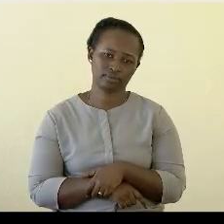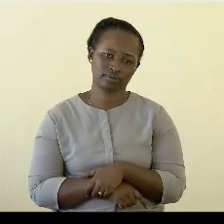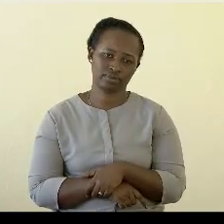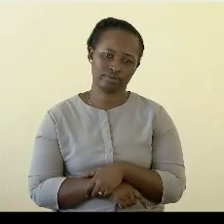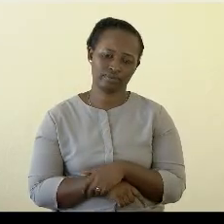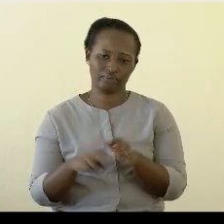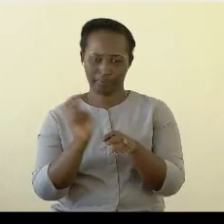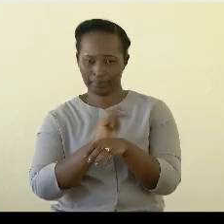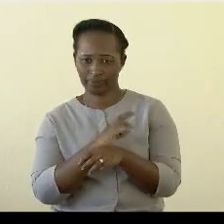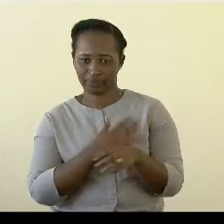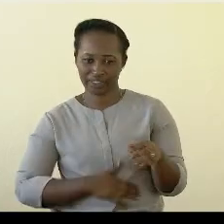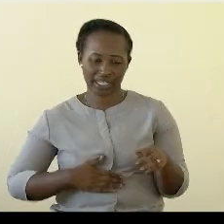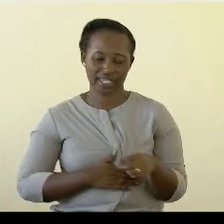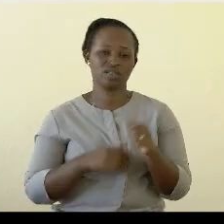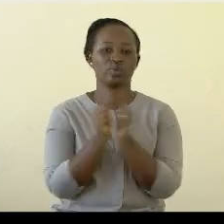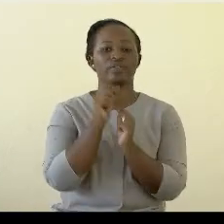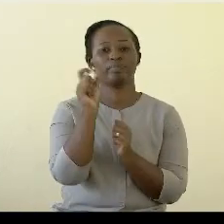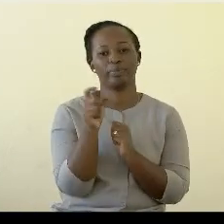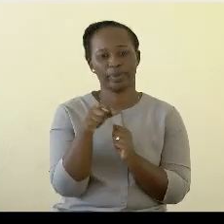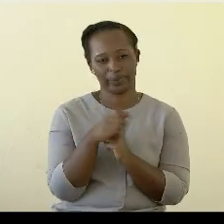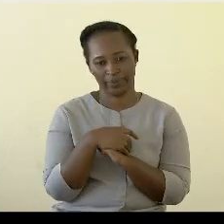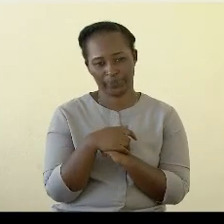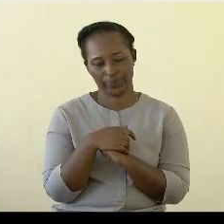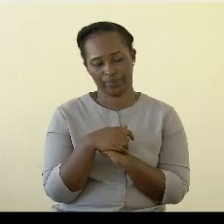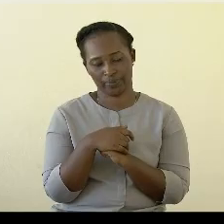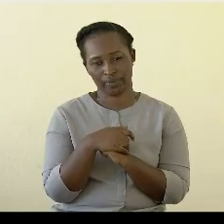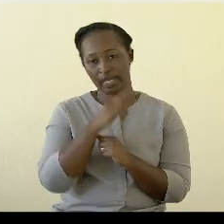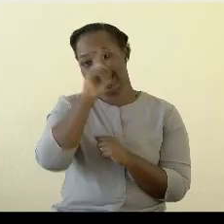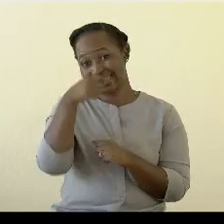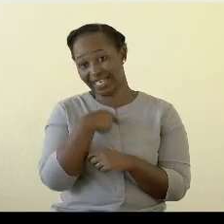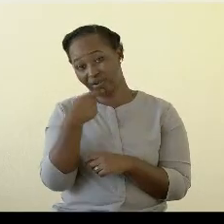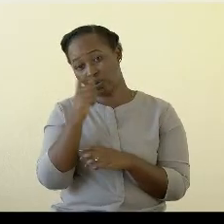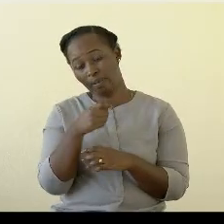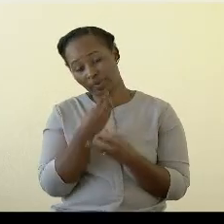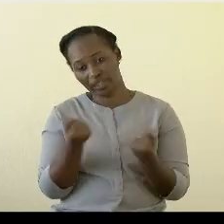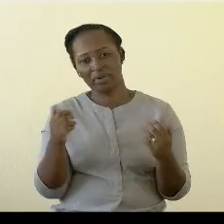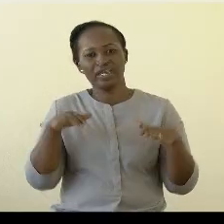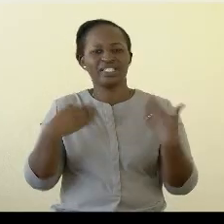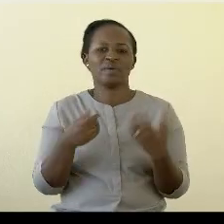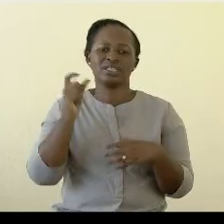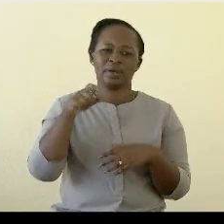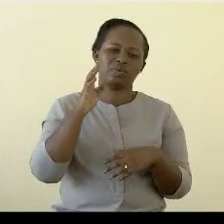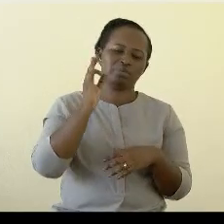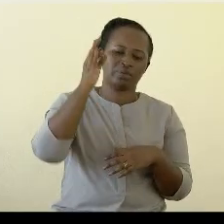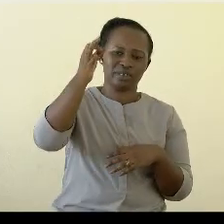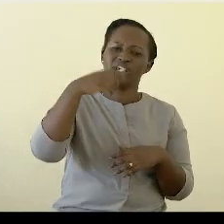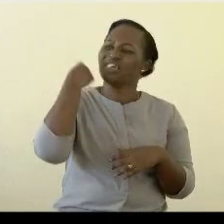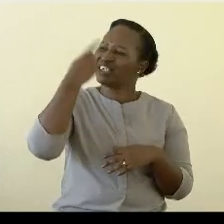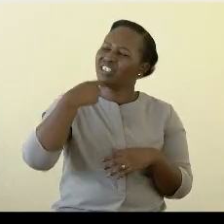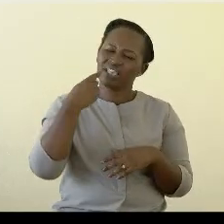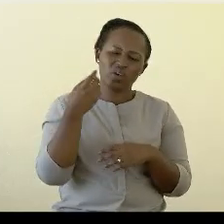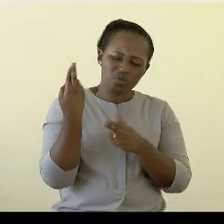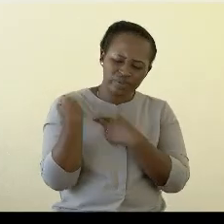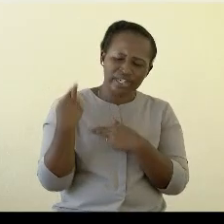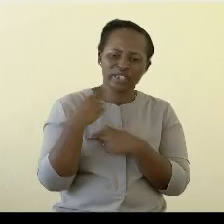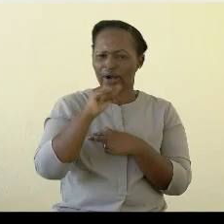Controversies. Science, biblical. Who did God create? Is it me today or the first human? When we look at the remains, we